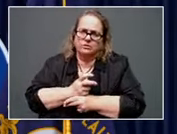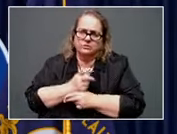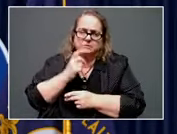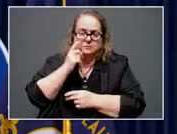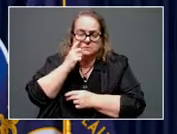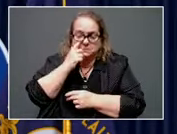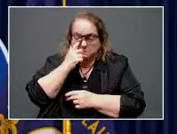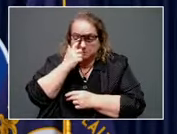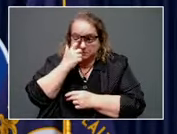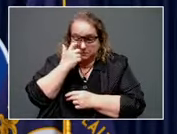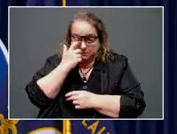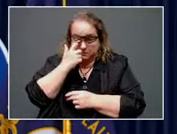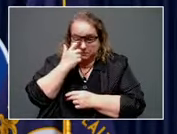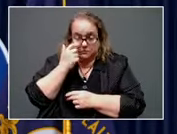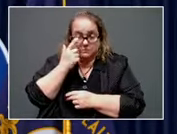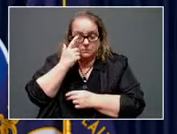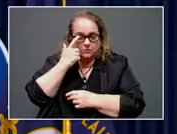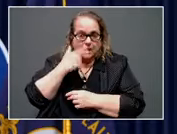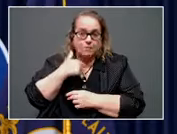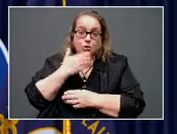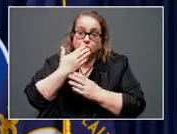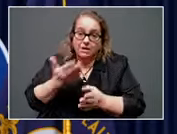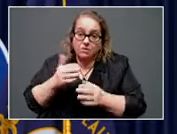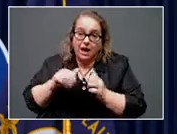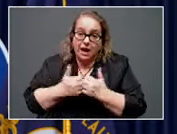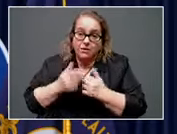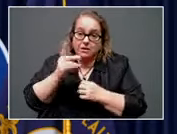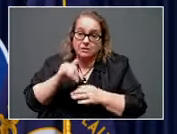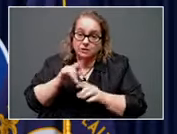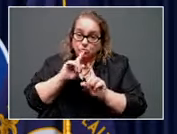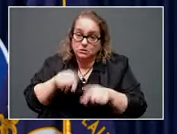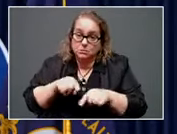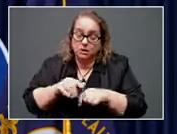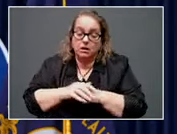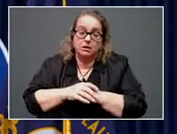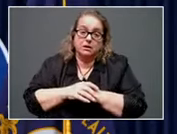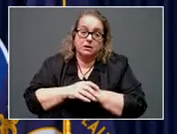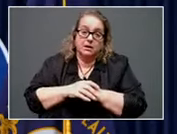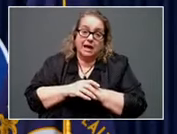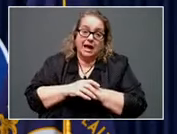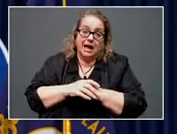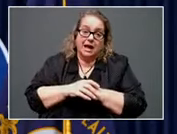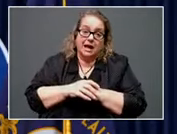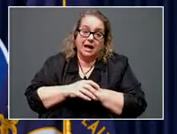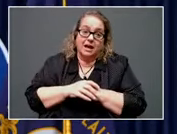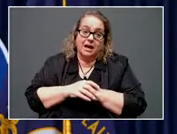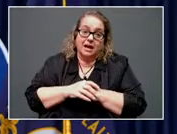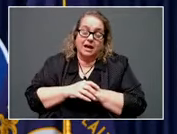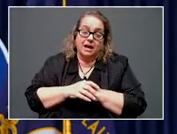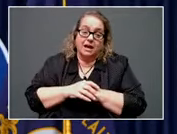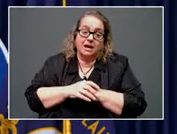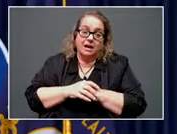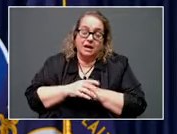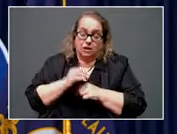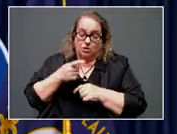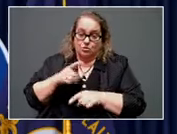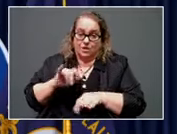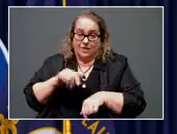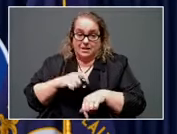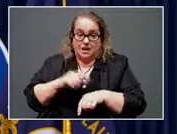I'm grateful for how Kentuckians responded. And certainly during the period that the executive branch had the